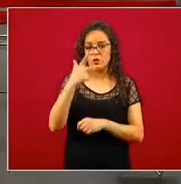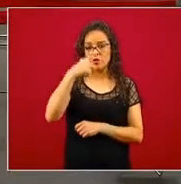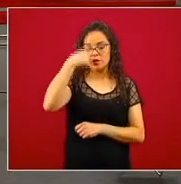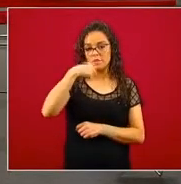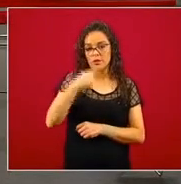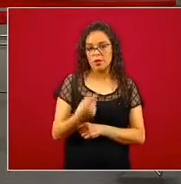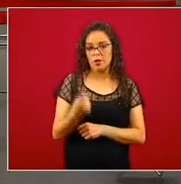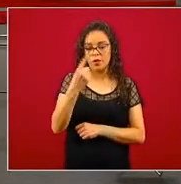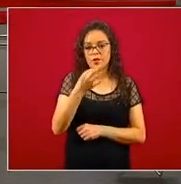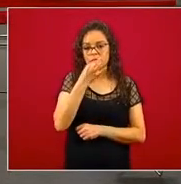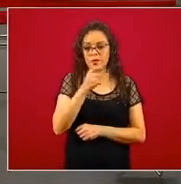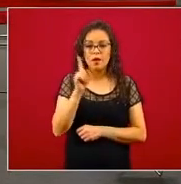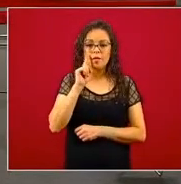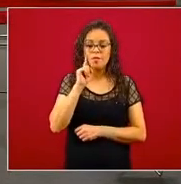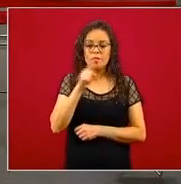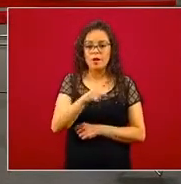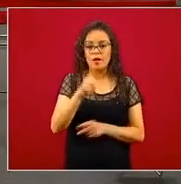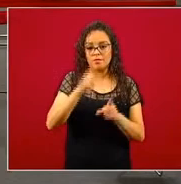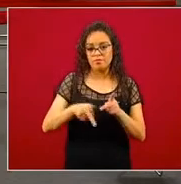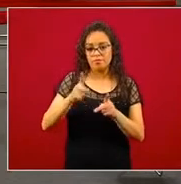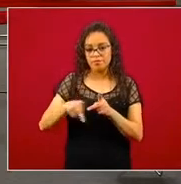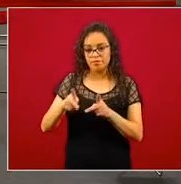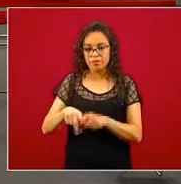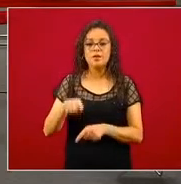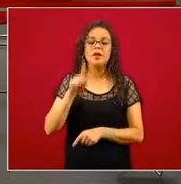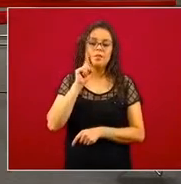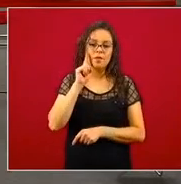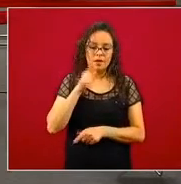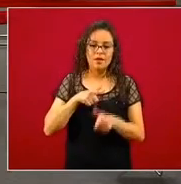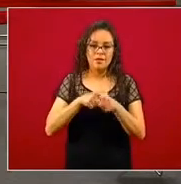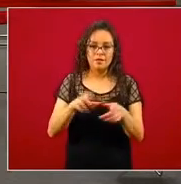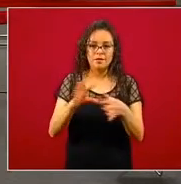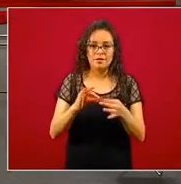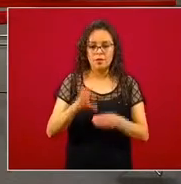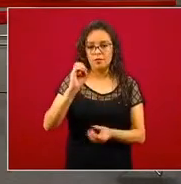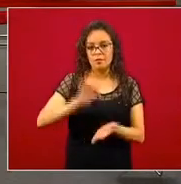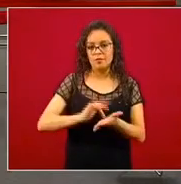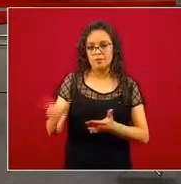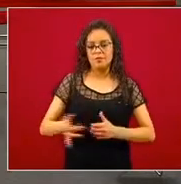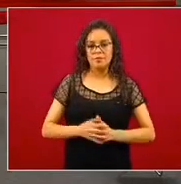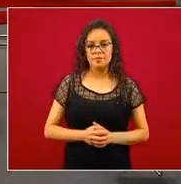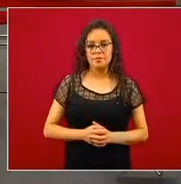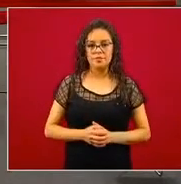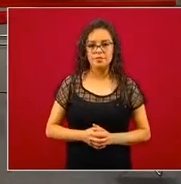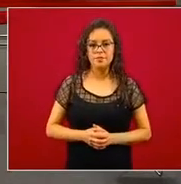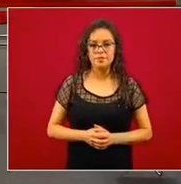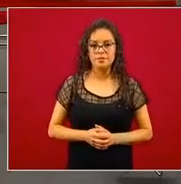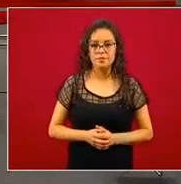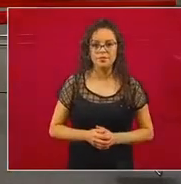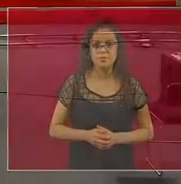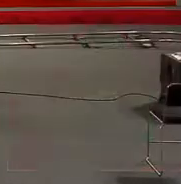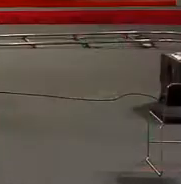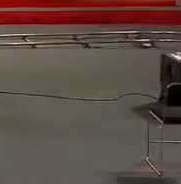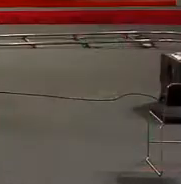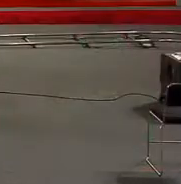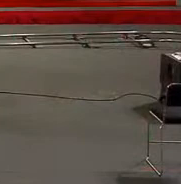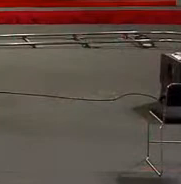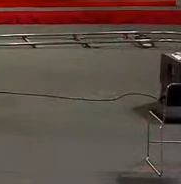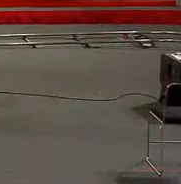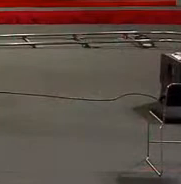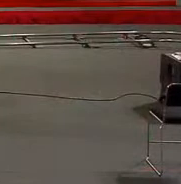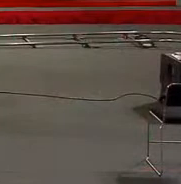Environment, I know, and I'm very clear that he has a very intensive agenda in order to